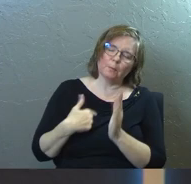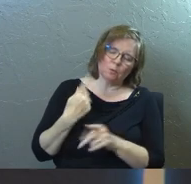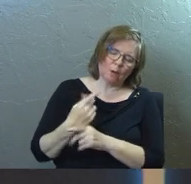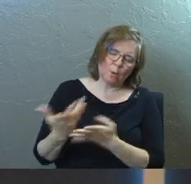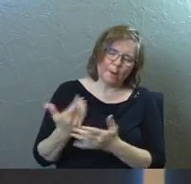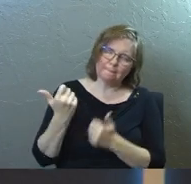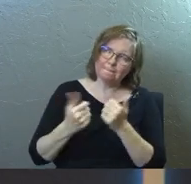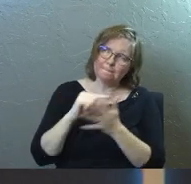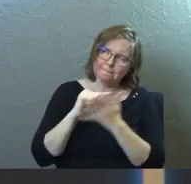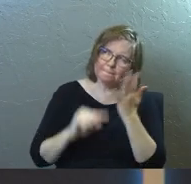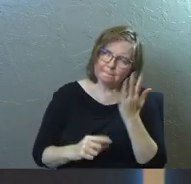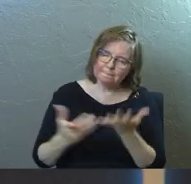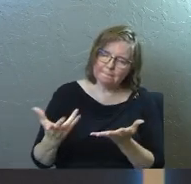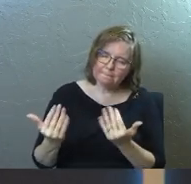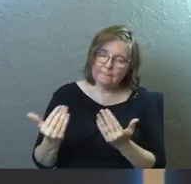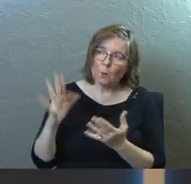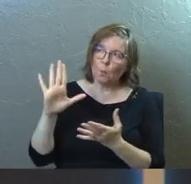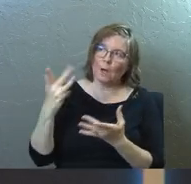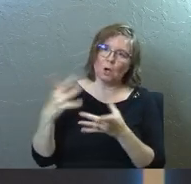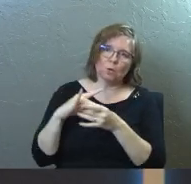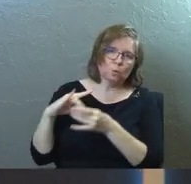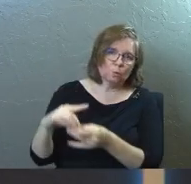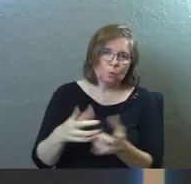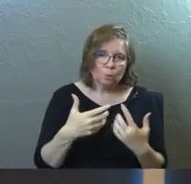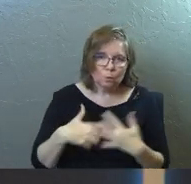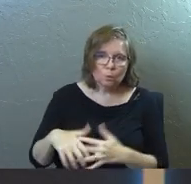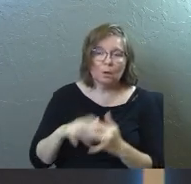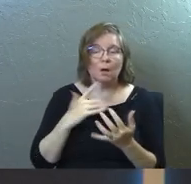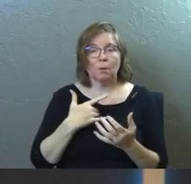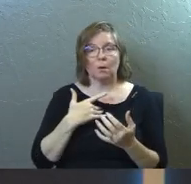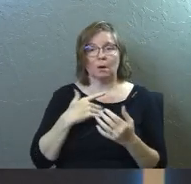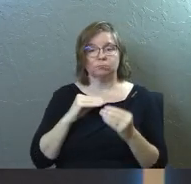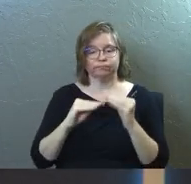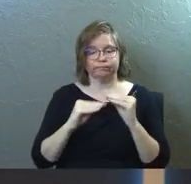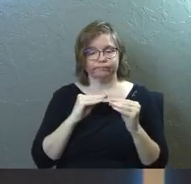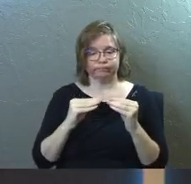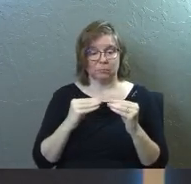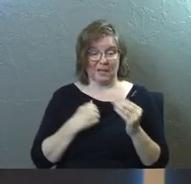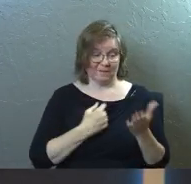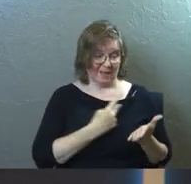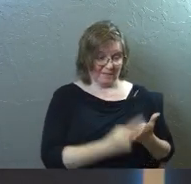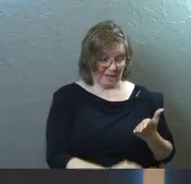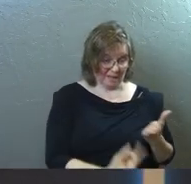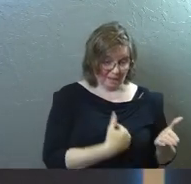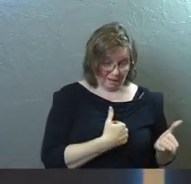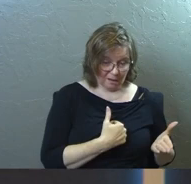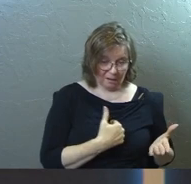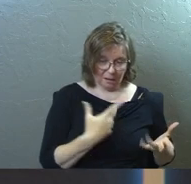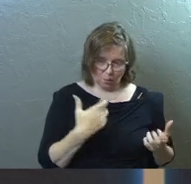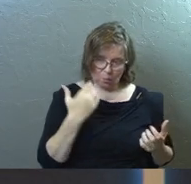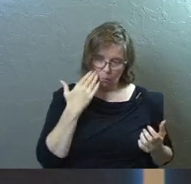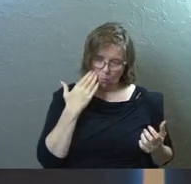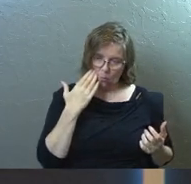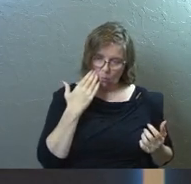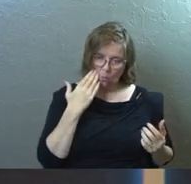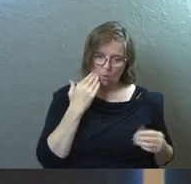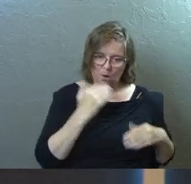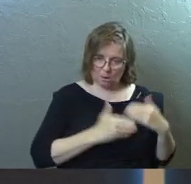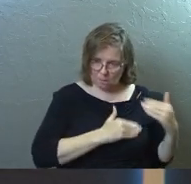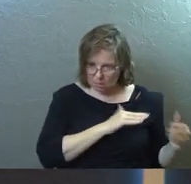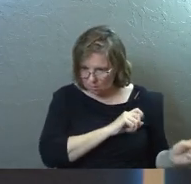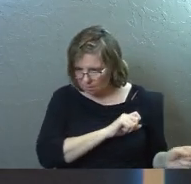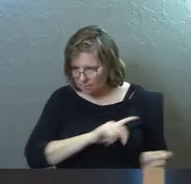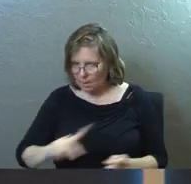God. God, I want unity. God, I want reconciliation where I failed in unity, God. I want to be back in